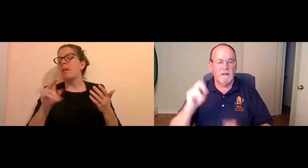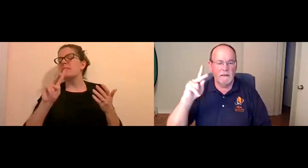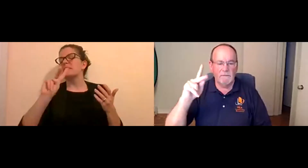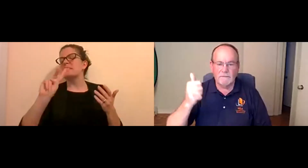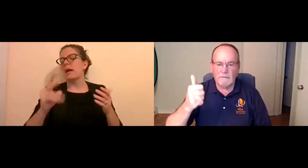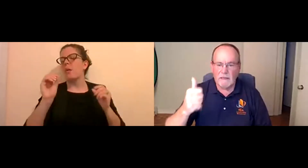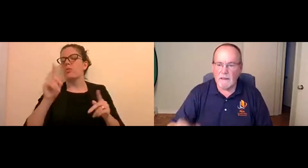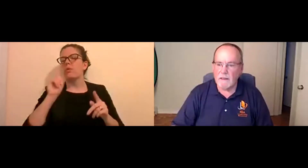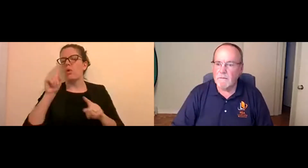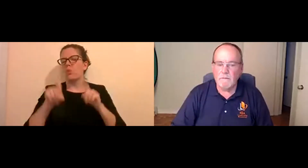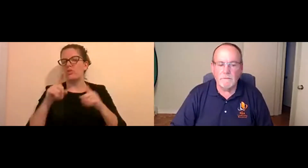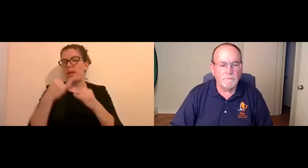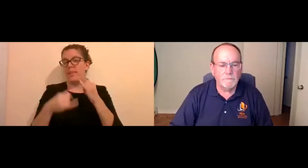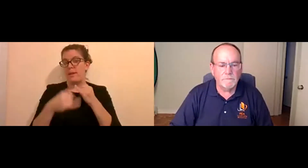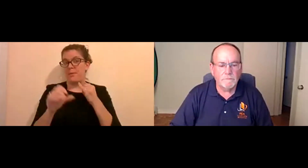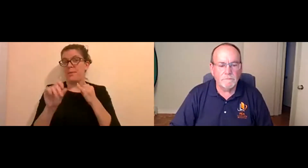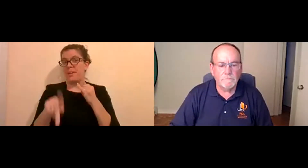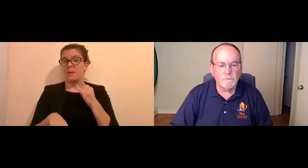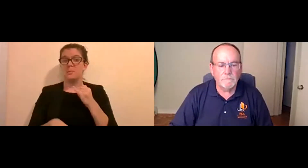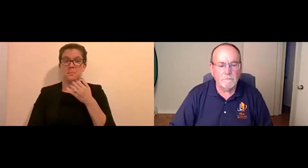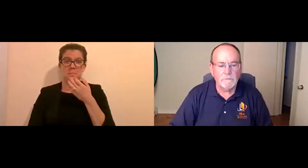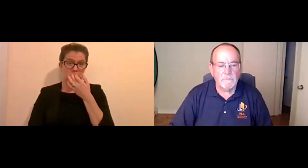end, okay? And